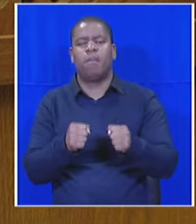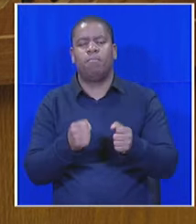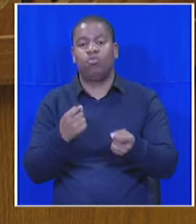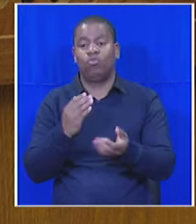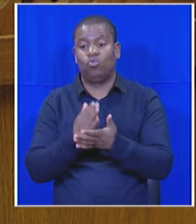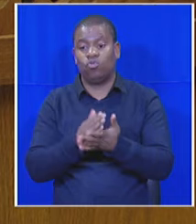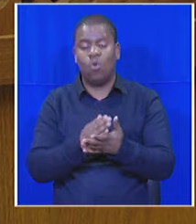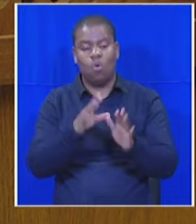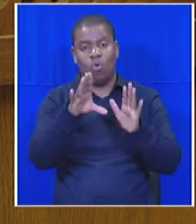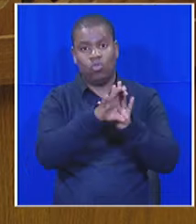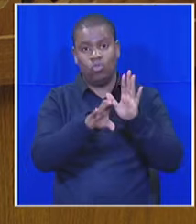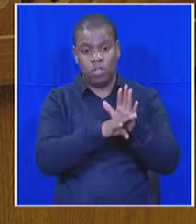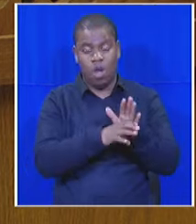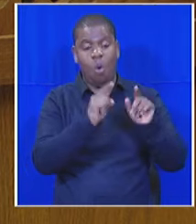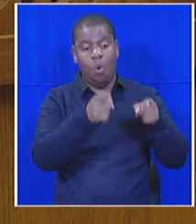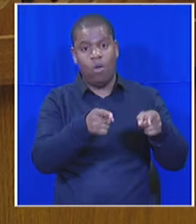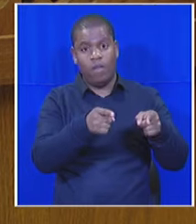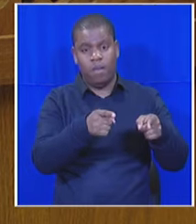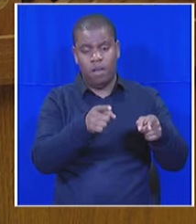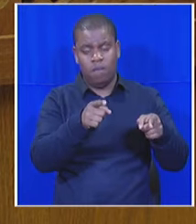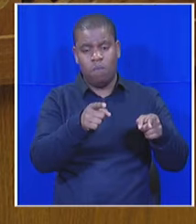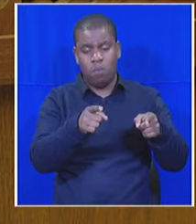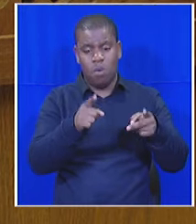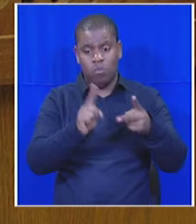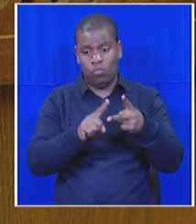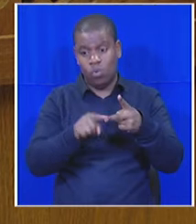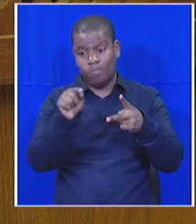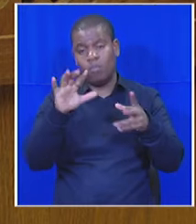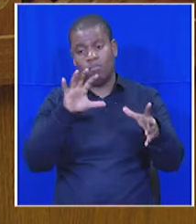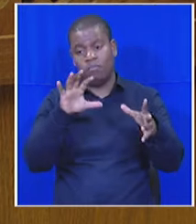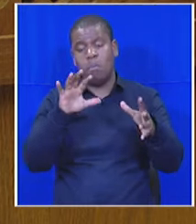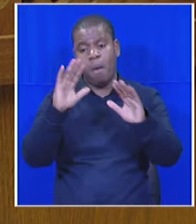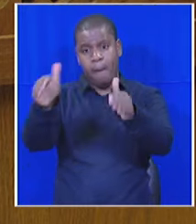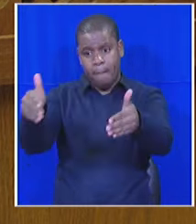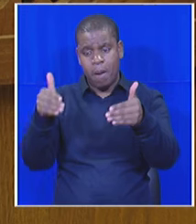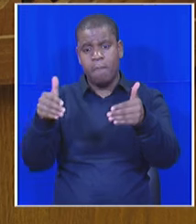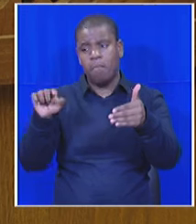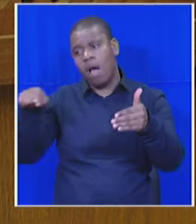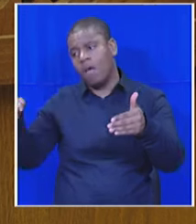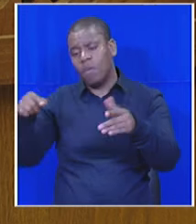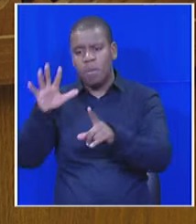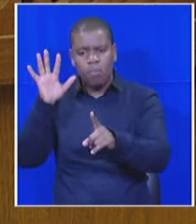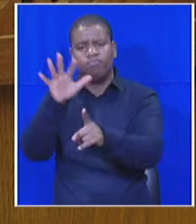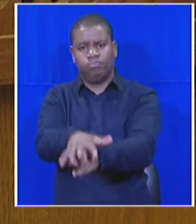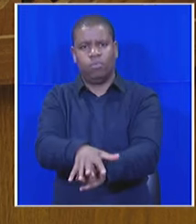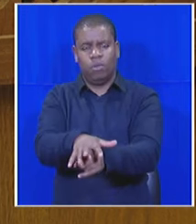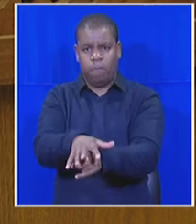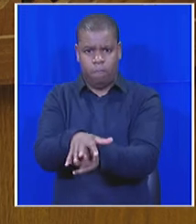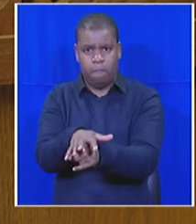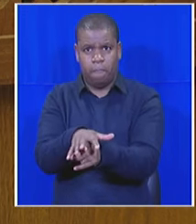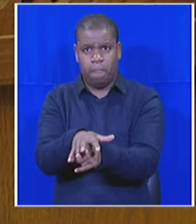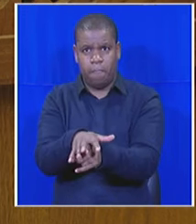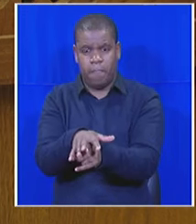evolvement of our constitutional order to insulate and safeguard our judiciary against efforts to intimidate or manipulate it by